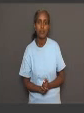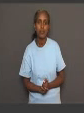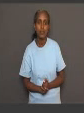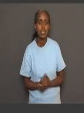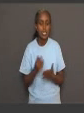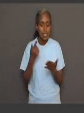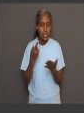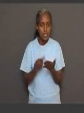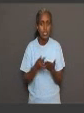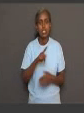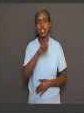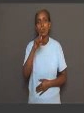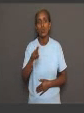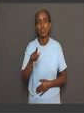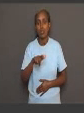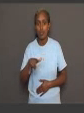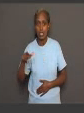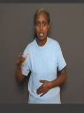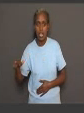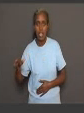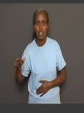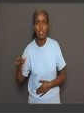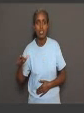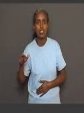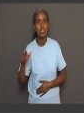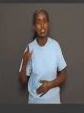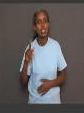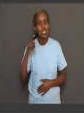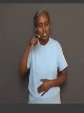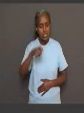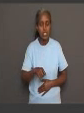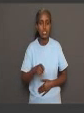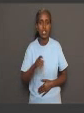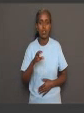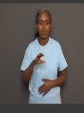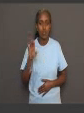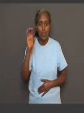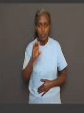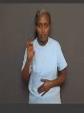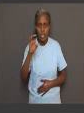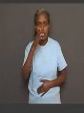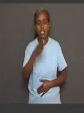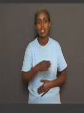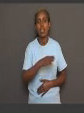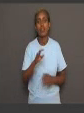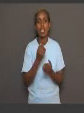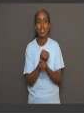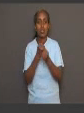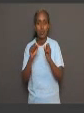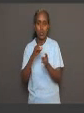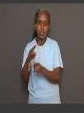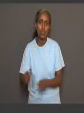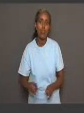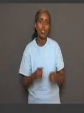This equation of the line is essential to finding graphical solutions of